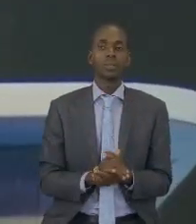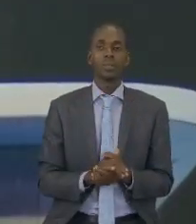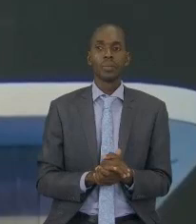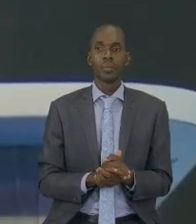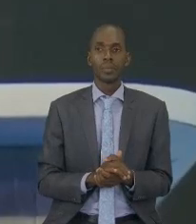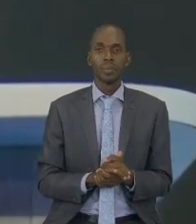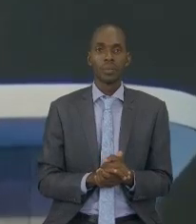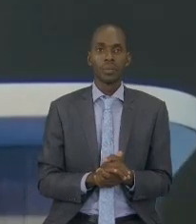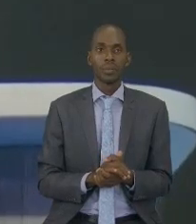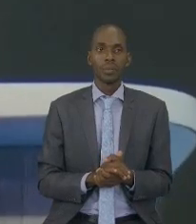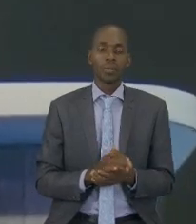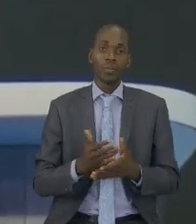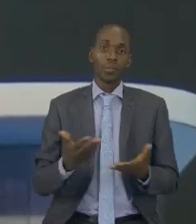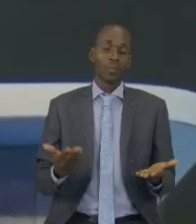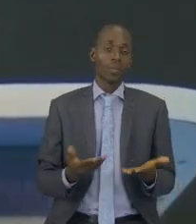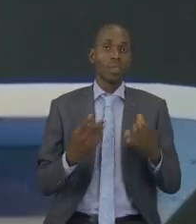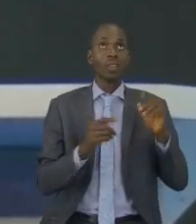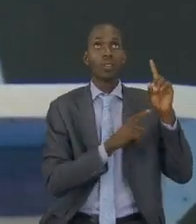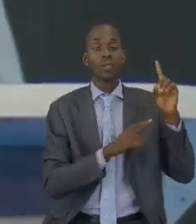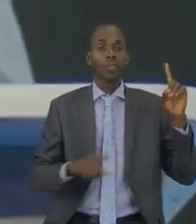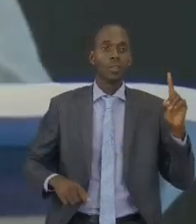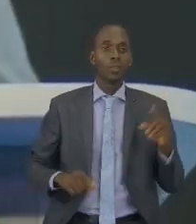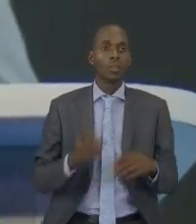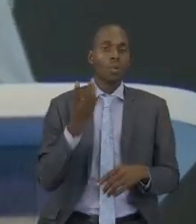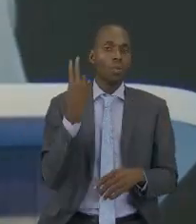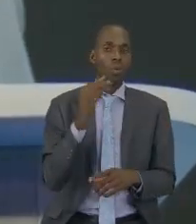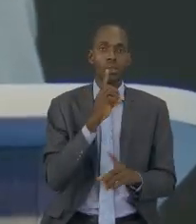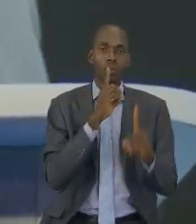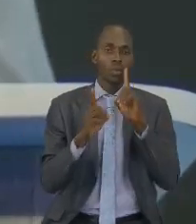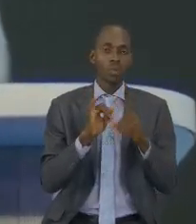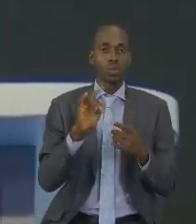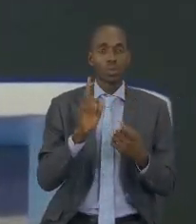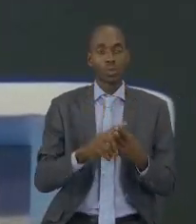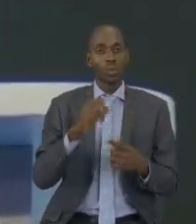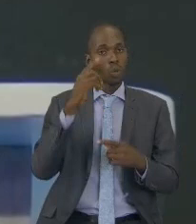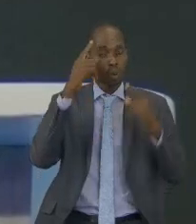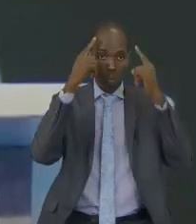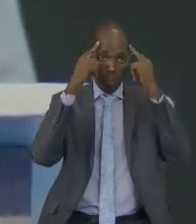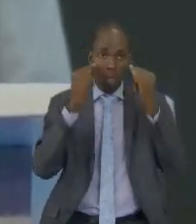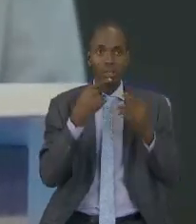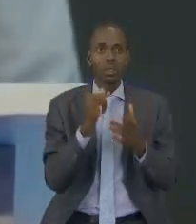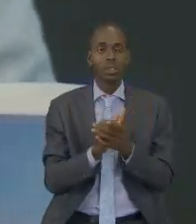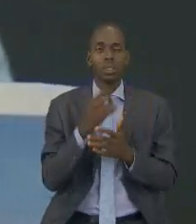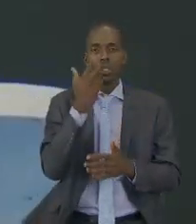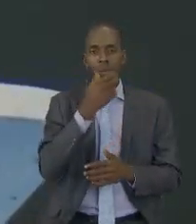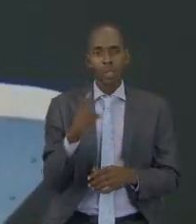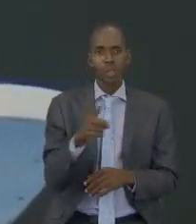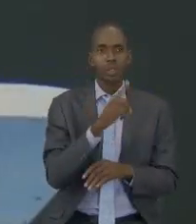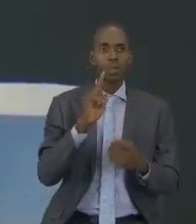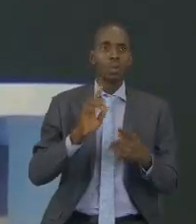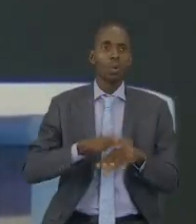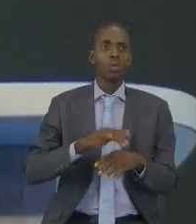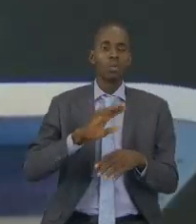3. Here the Lord was speaking to Moses, and he says, "Speak ye unto all